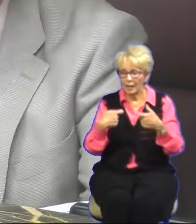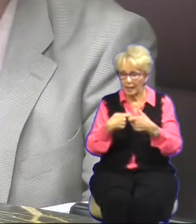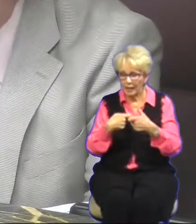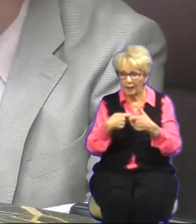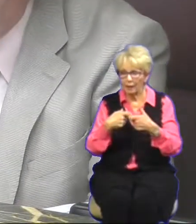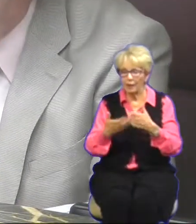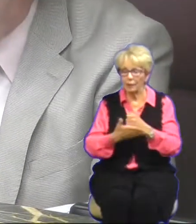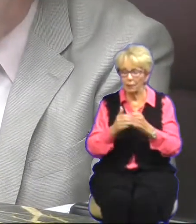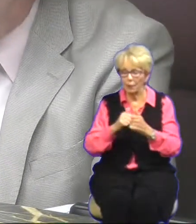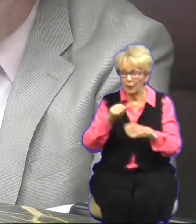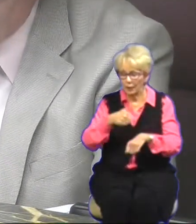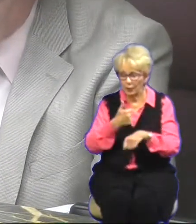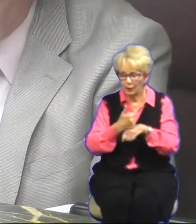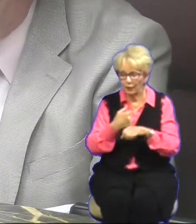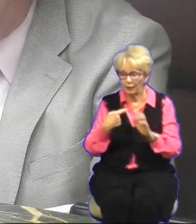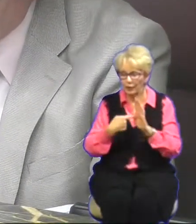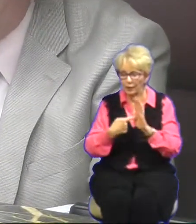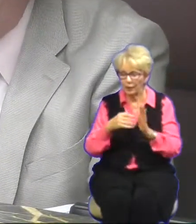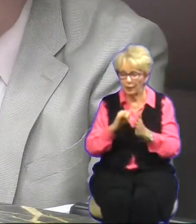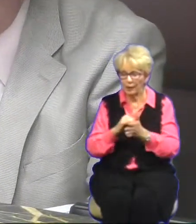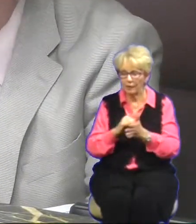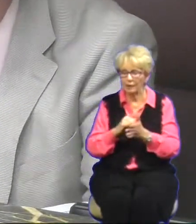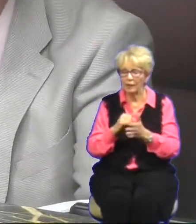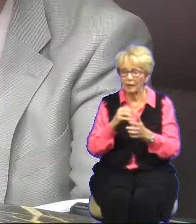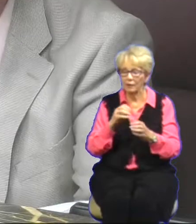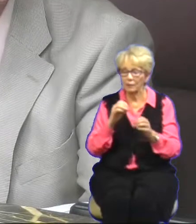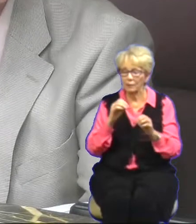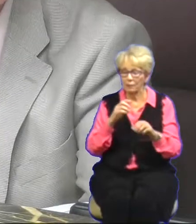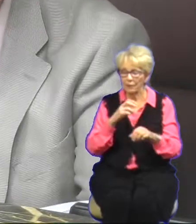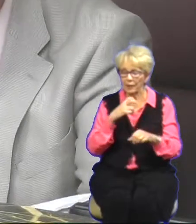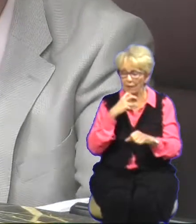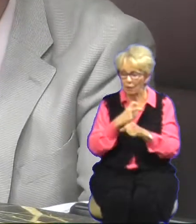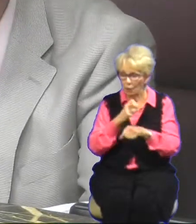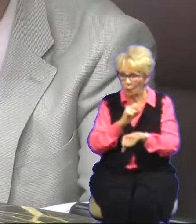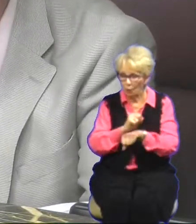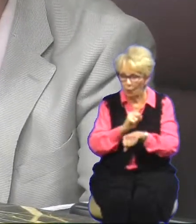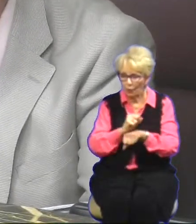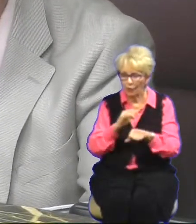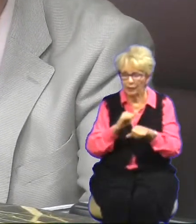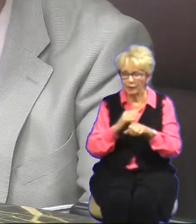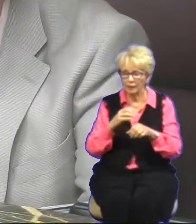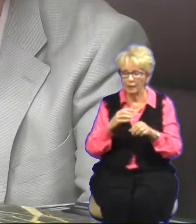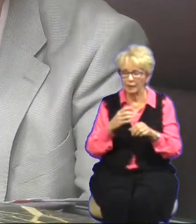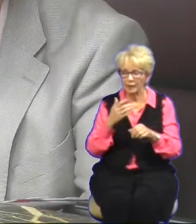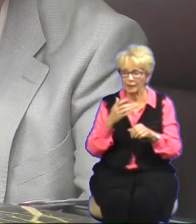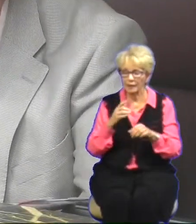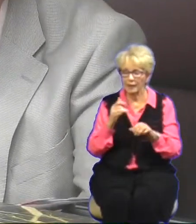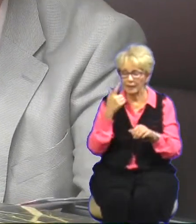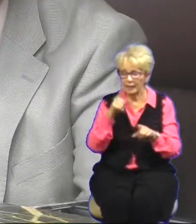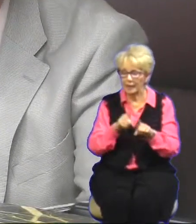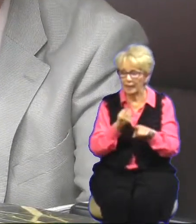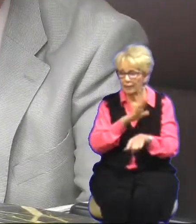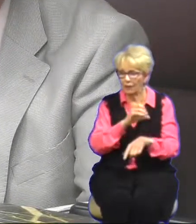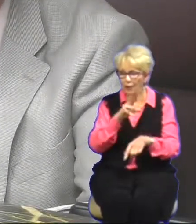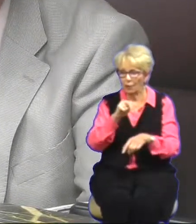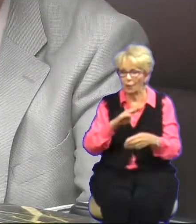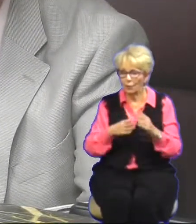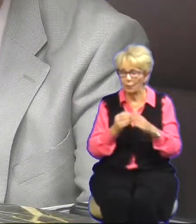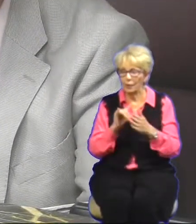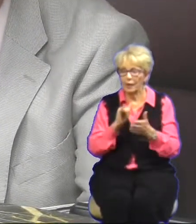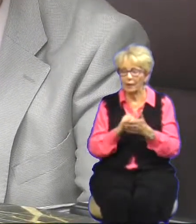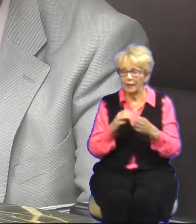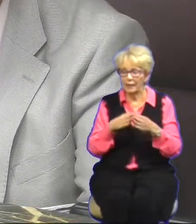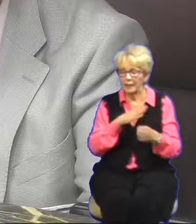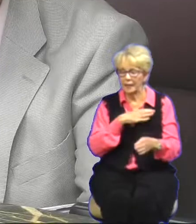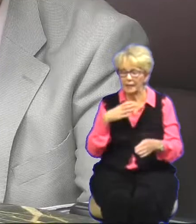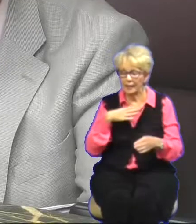Morganton and devoted themselves in a selfless manner to such work as if it were their own community. Now, therefore, be it resolved by the City Council of